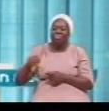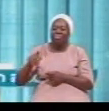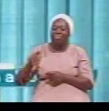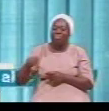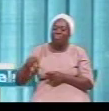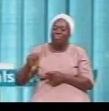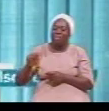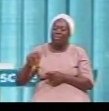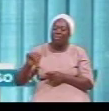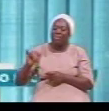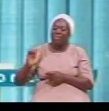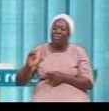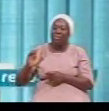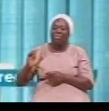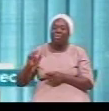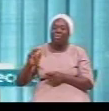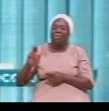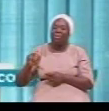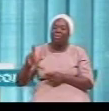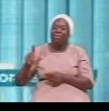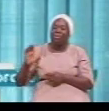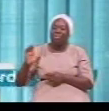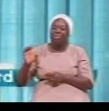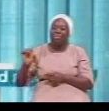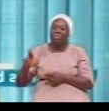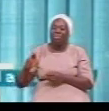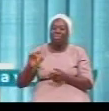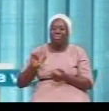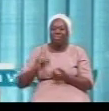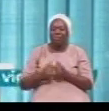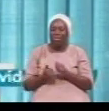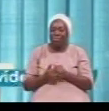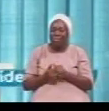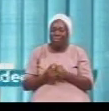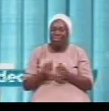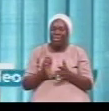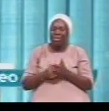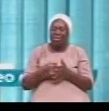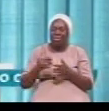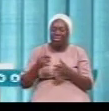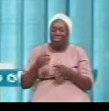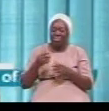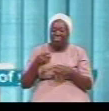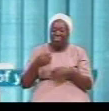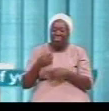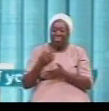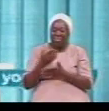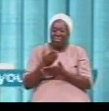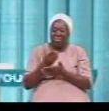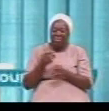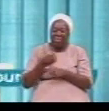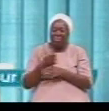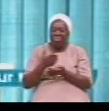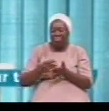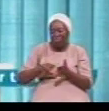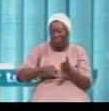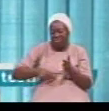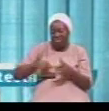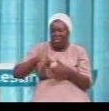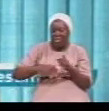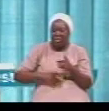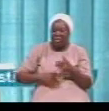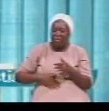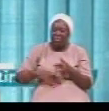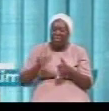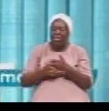in the community as gases, but a severe form of that one, which causes a little bit of ulceration in the stomach, and that results in